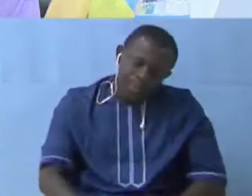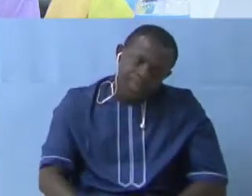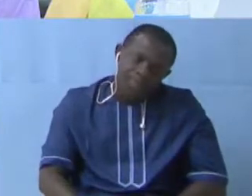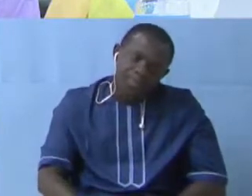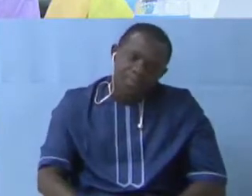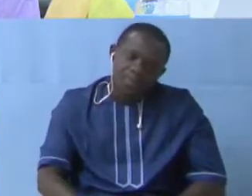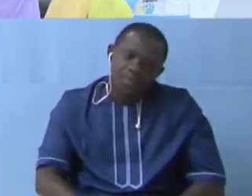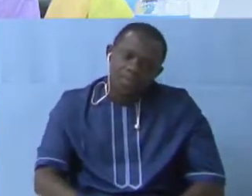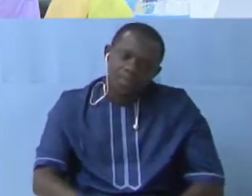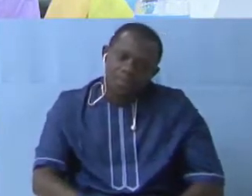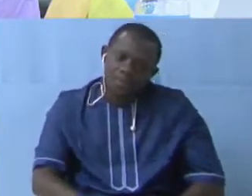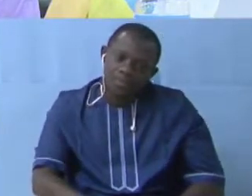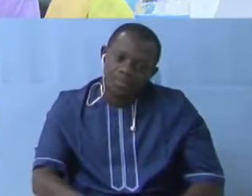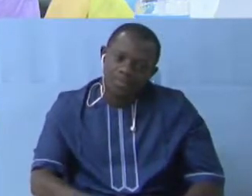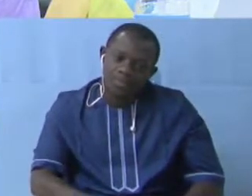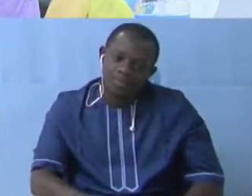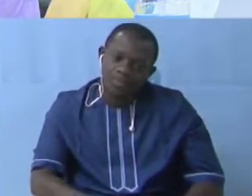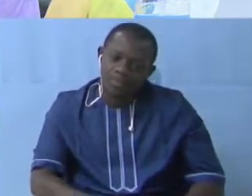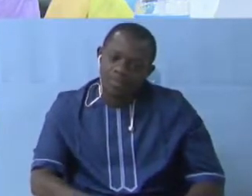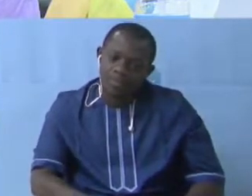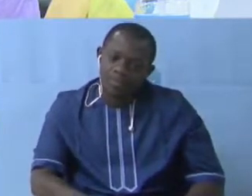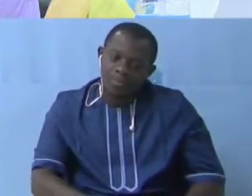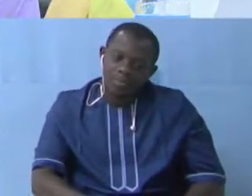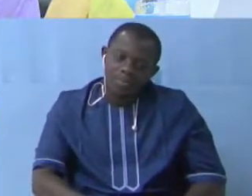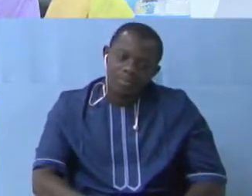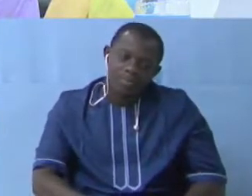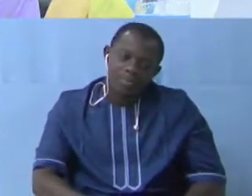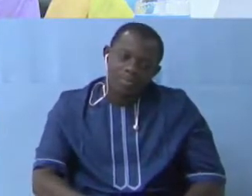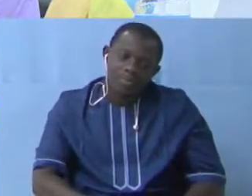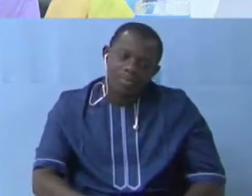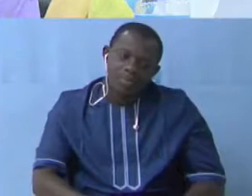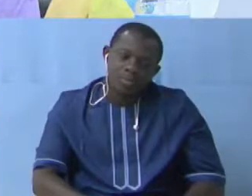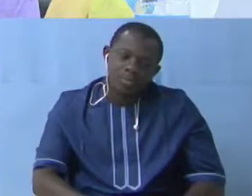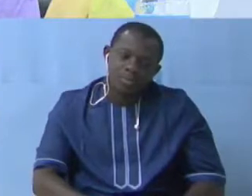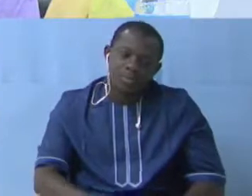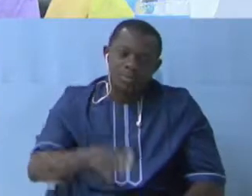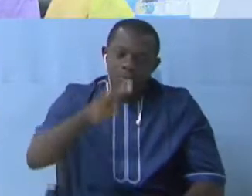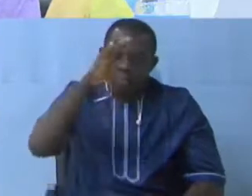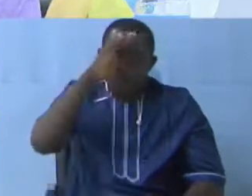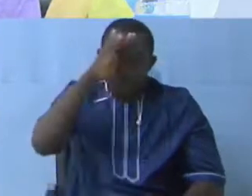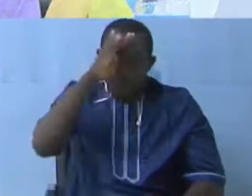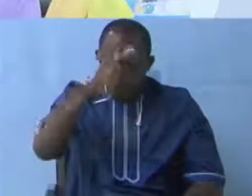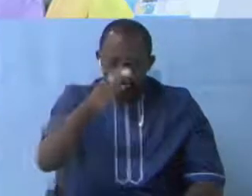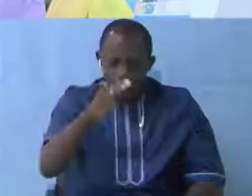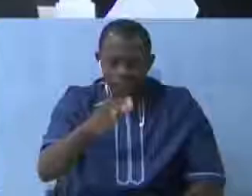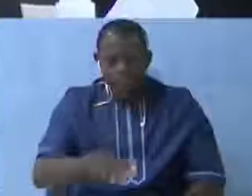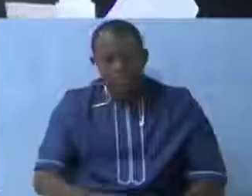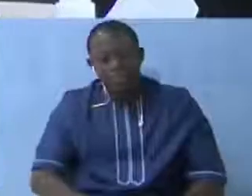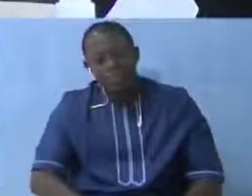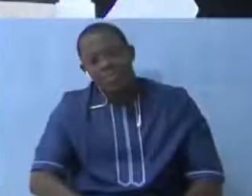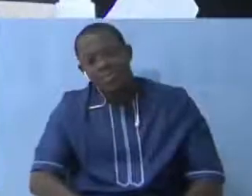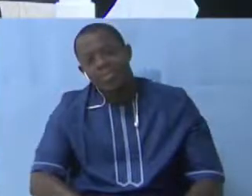xam tamit ñi nga xam ne nii ñoo nekk suñuy xarit ak suñuy àndandoor. Thank you. jërë ngeen jëf.